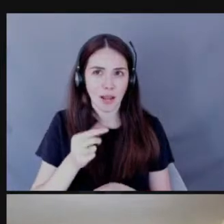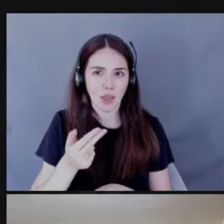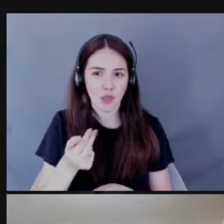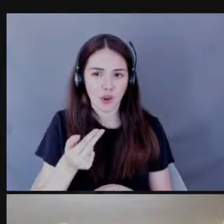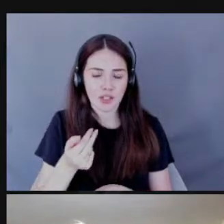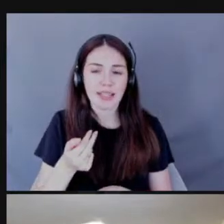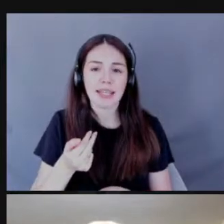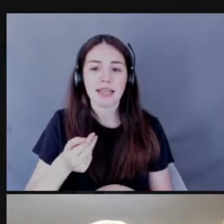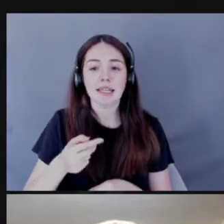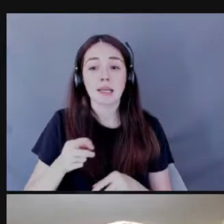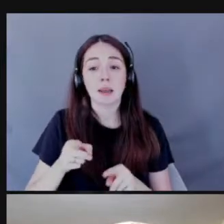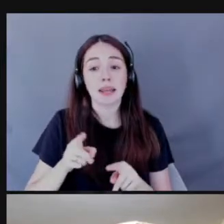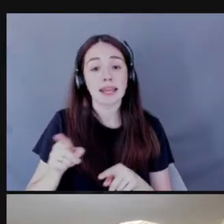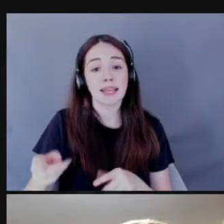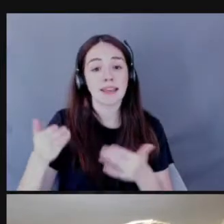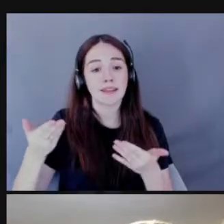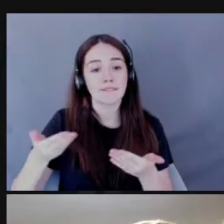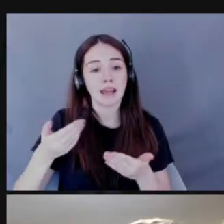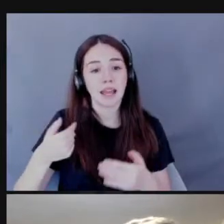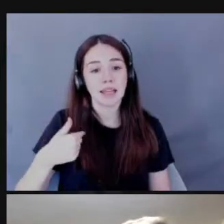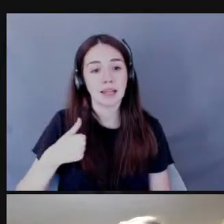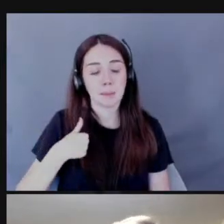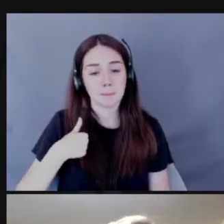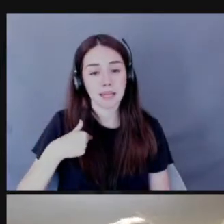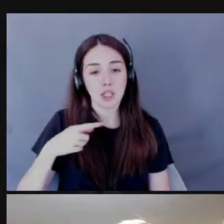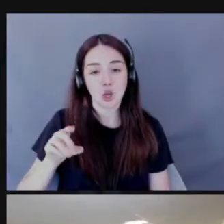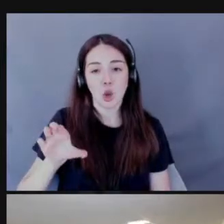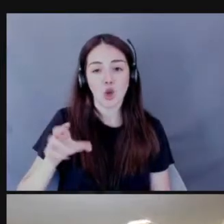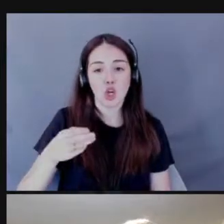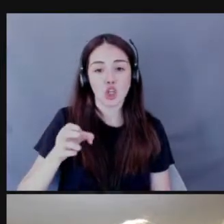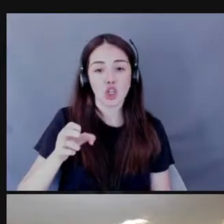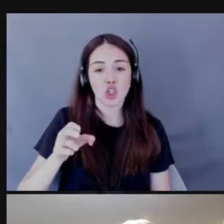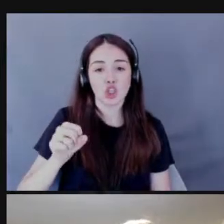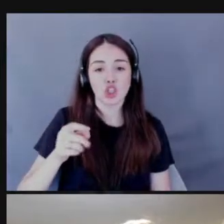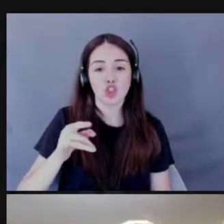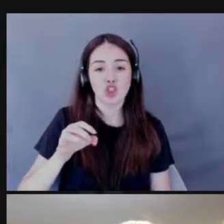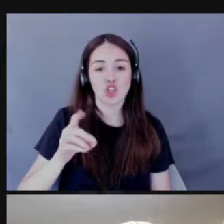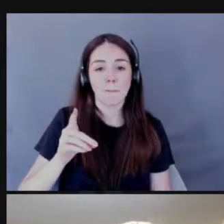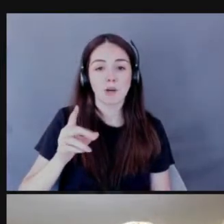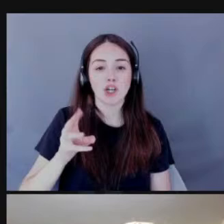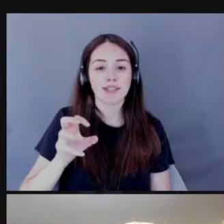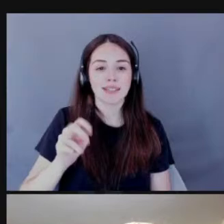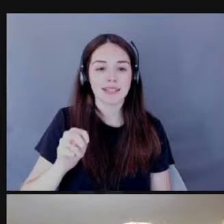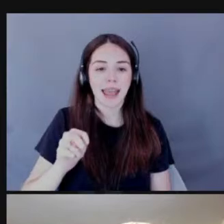he invited me out to Shepherdstown, West Virginia, where he lived,